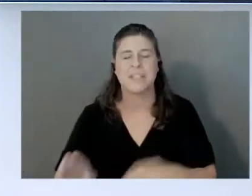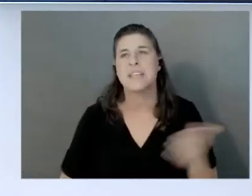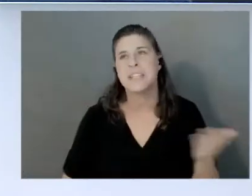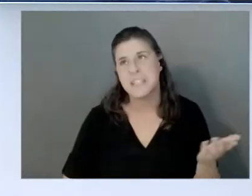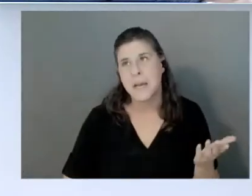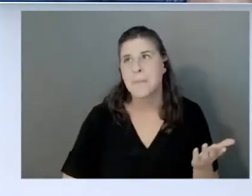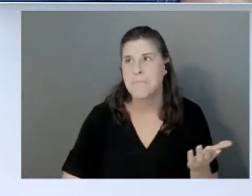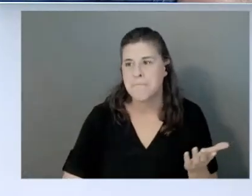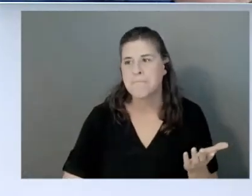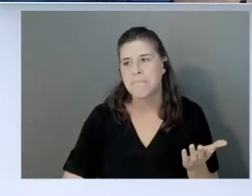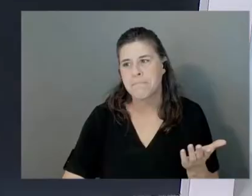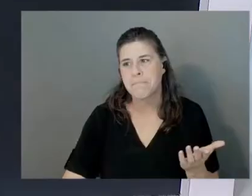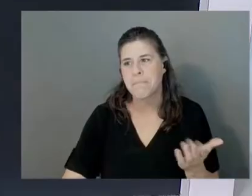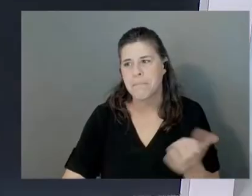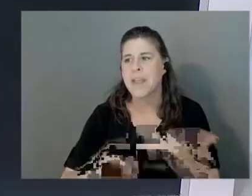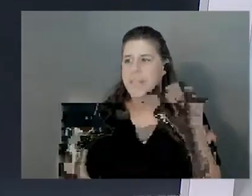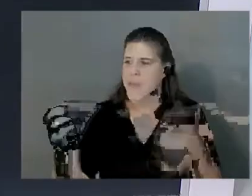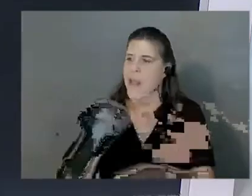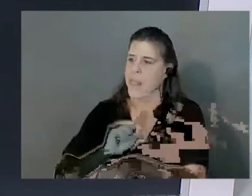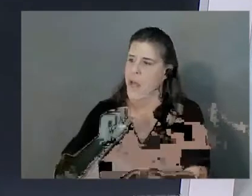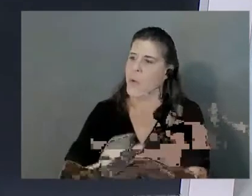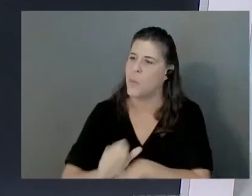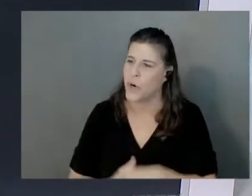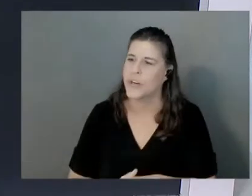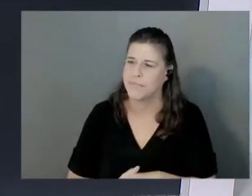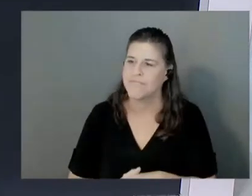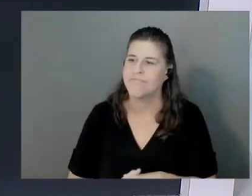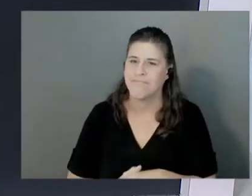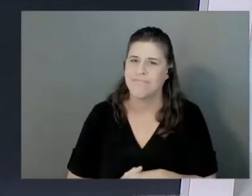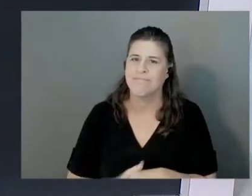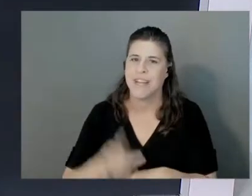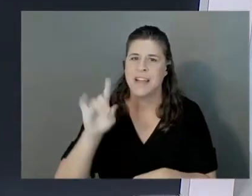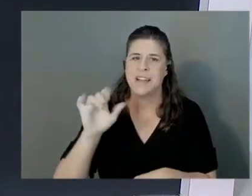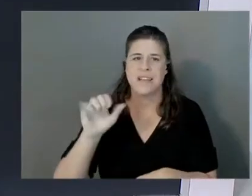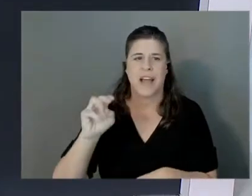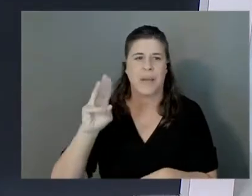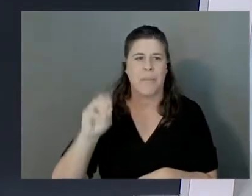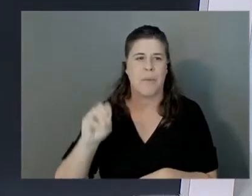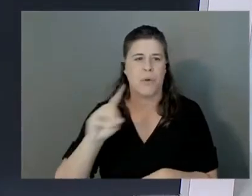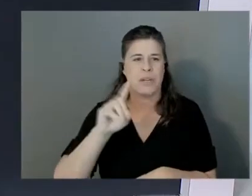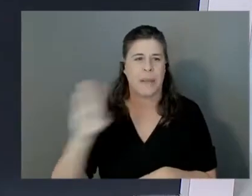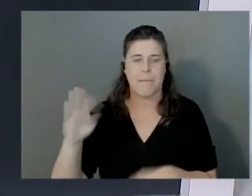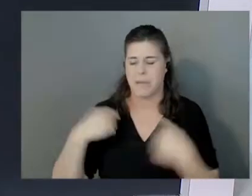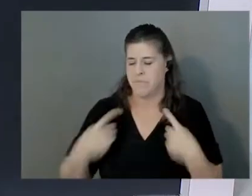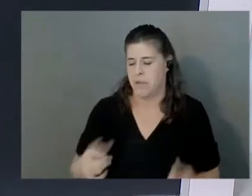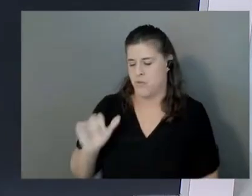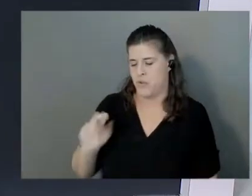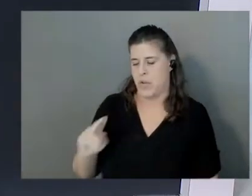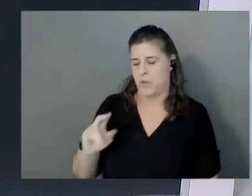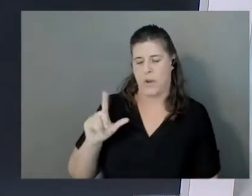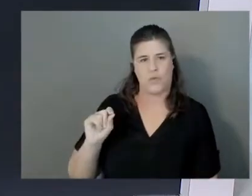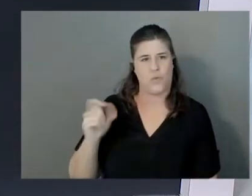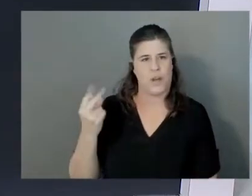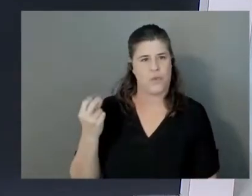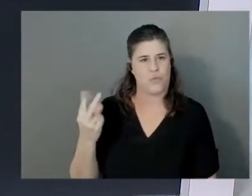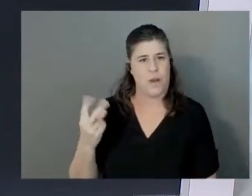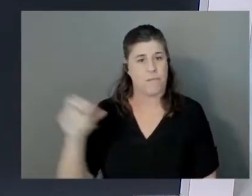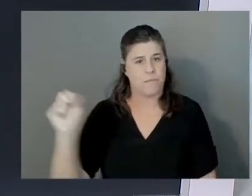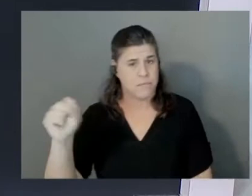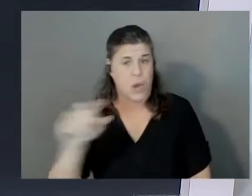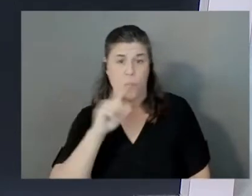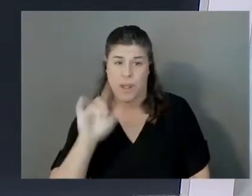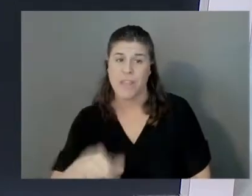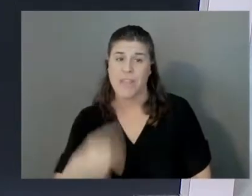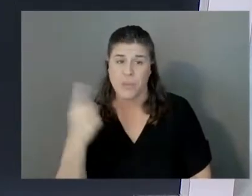it's been a lot of work. Yeah, Exactly. DynamoDB's been around since January of 2012. Yeah. And this is certainly one Wow. of the bigger changes